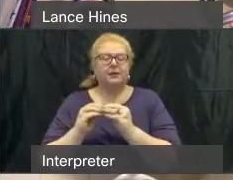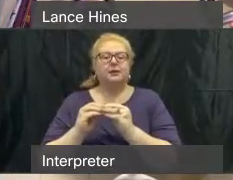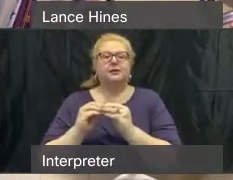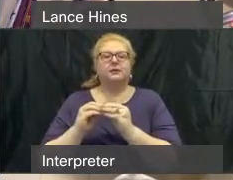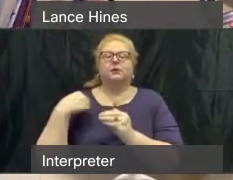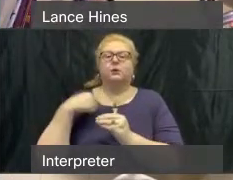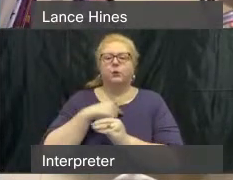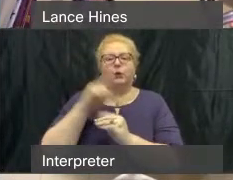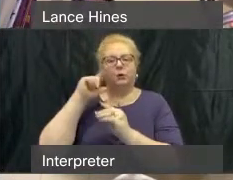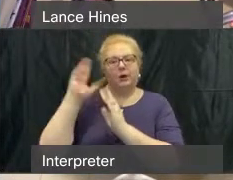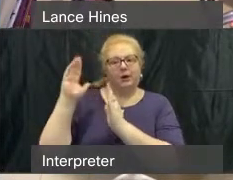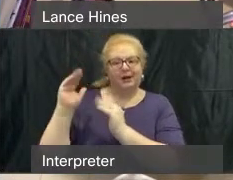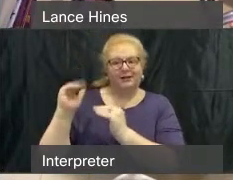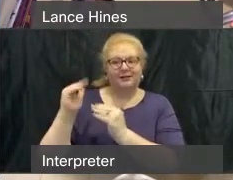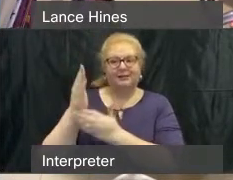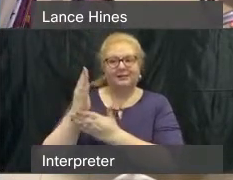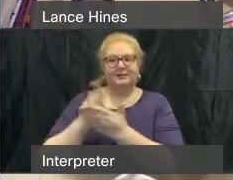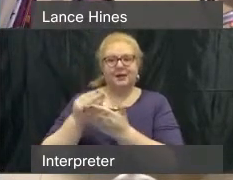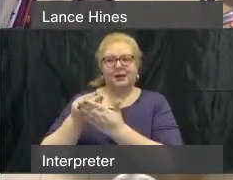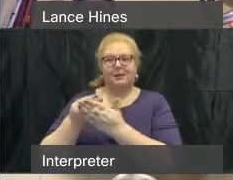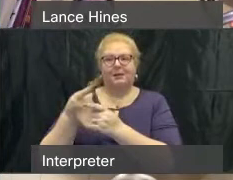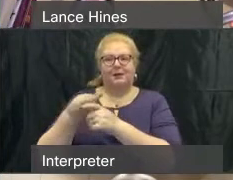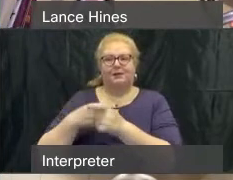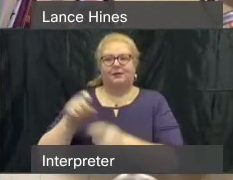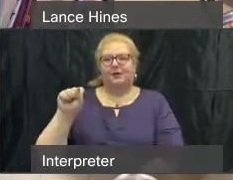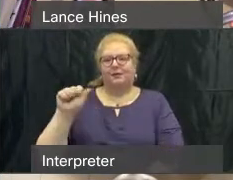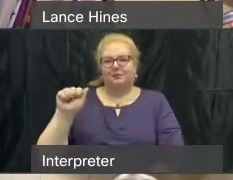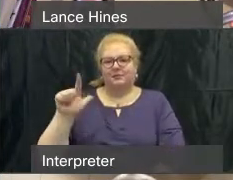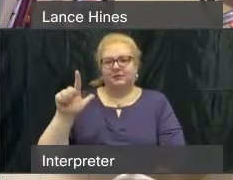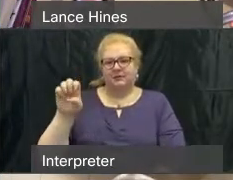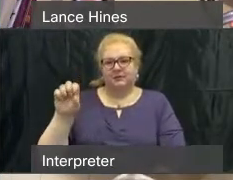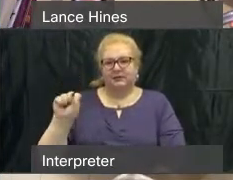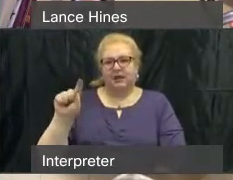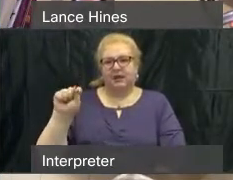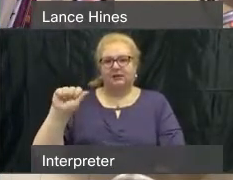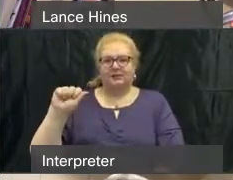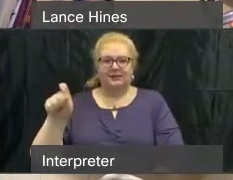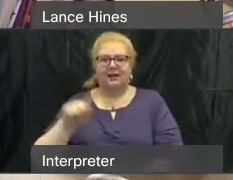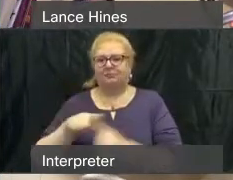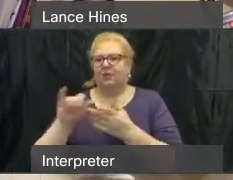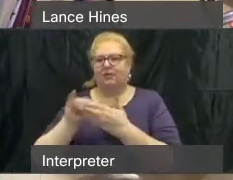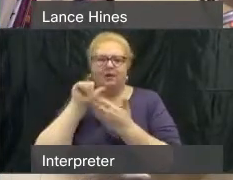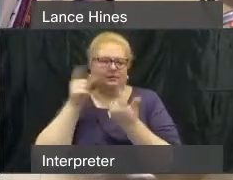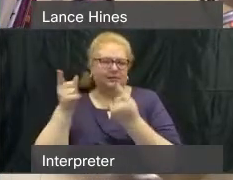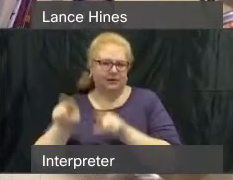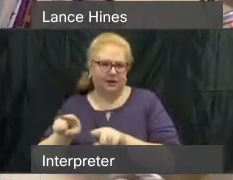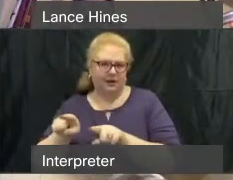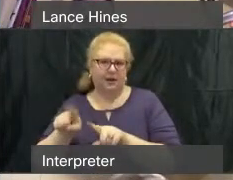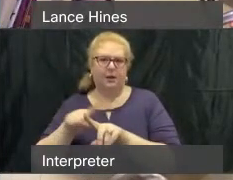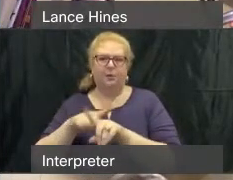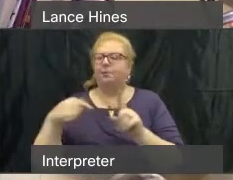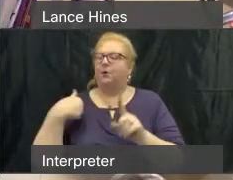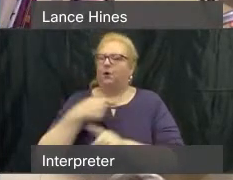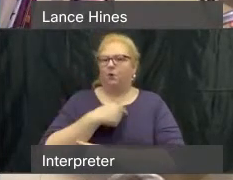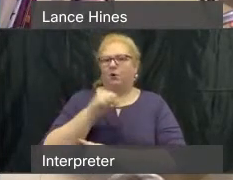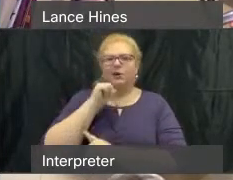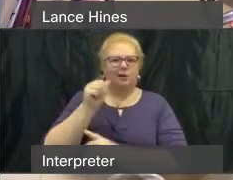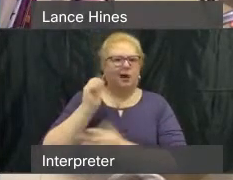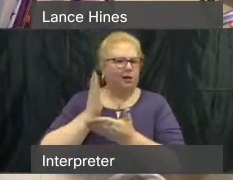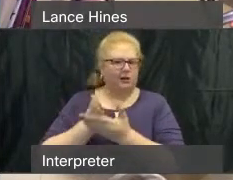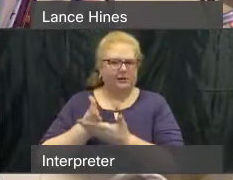We were anticipating some money from the sales tax, which did not happen, but that hasn't deterred us. We're going